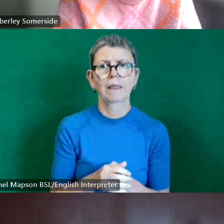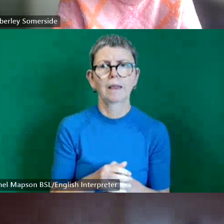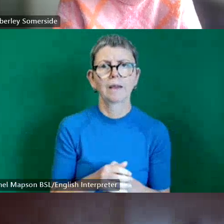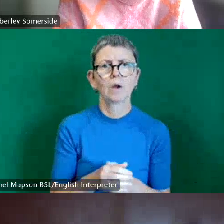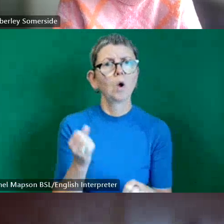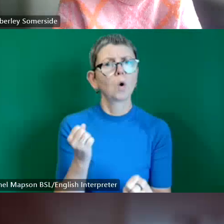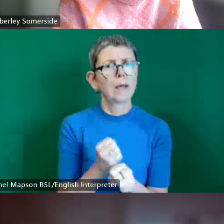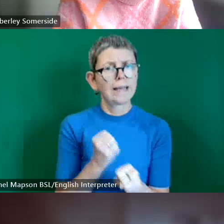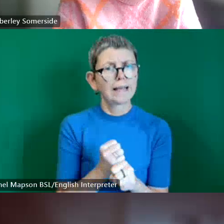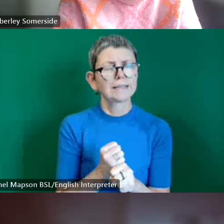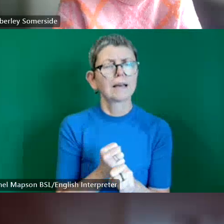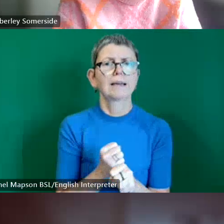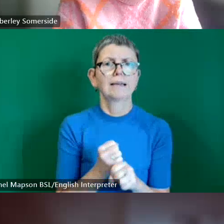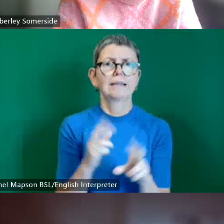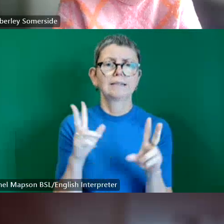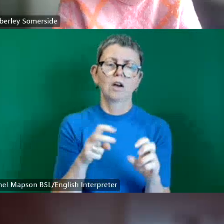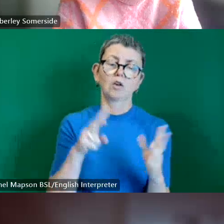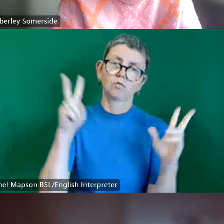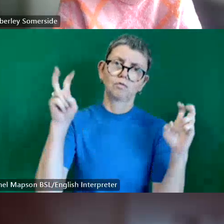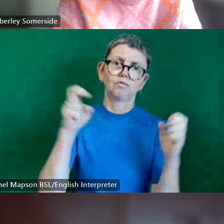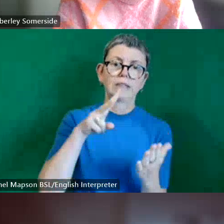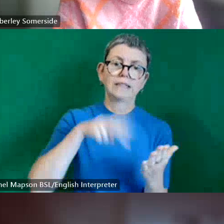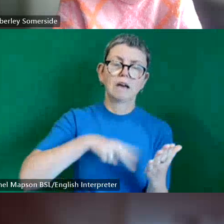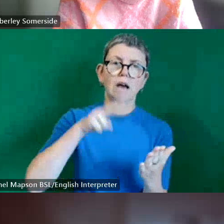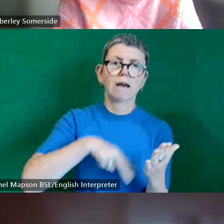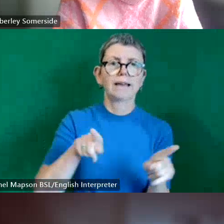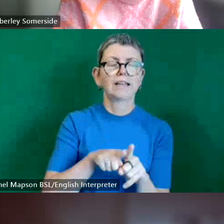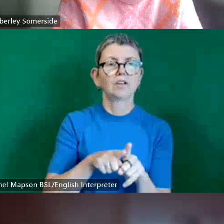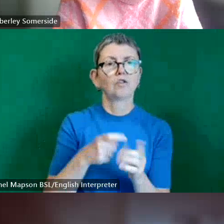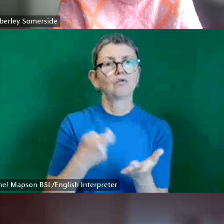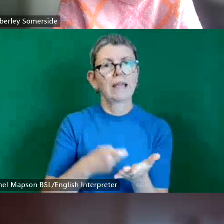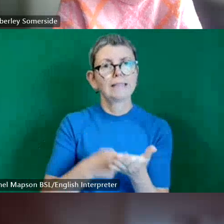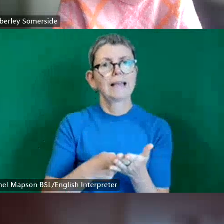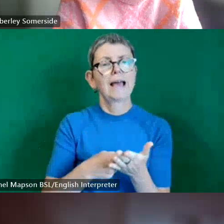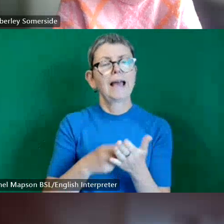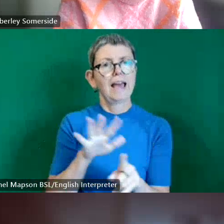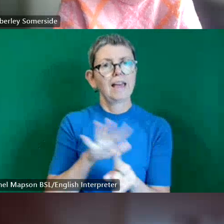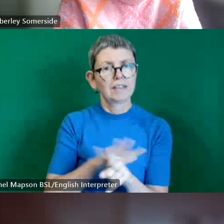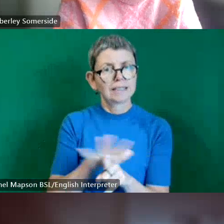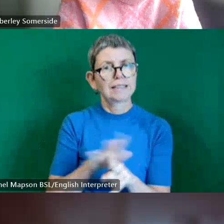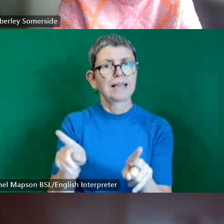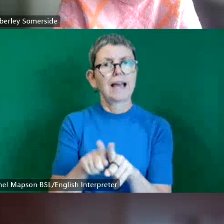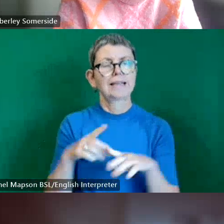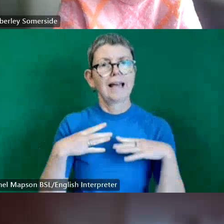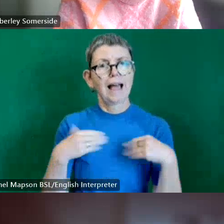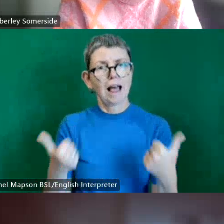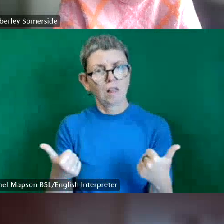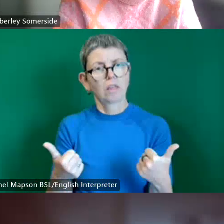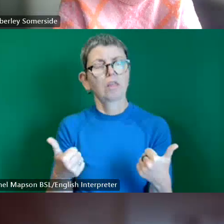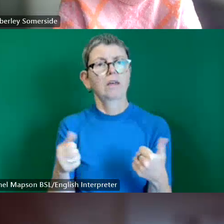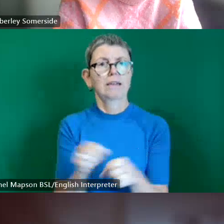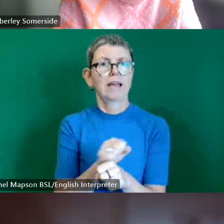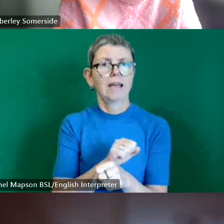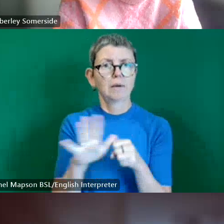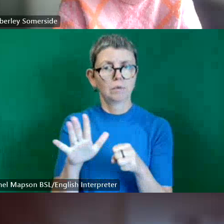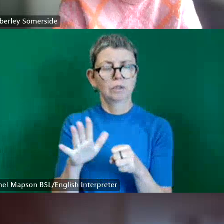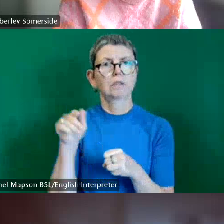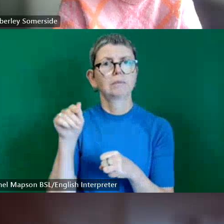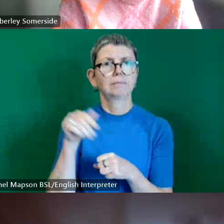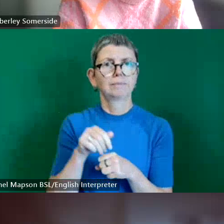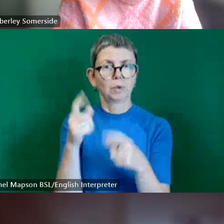Gwinnetta is a reader in race, ethnicity and health at the University of Edinburgh's College of Medicine and Veterinary Medicine. Her